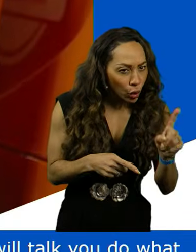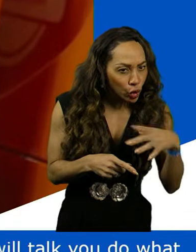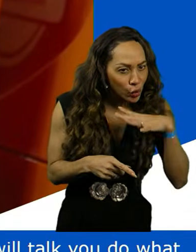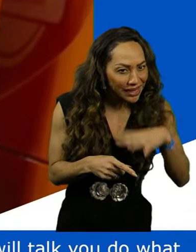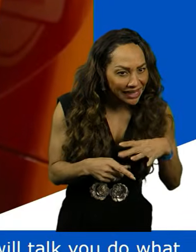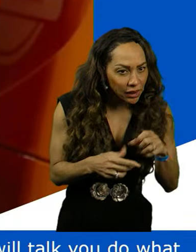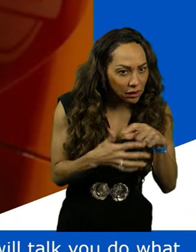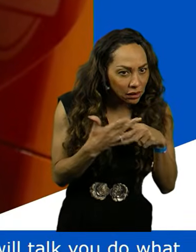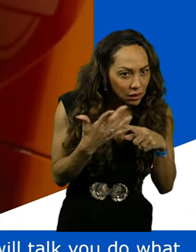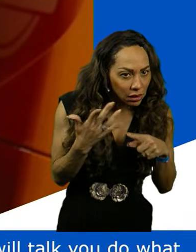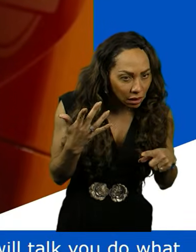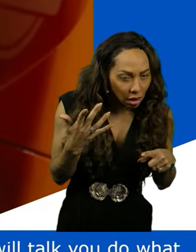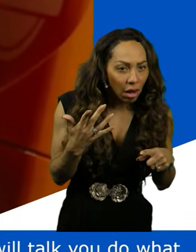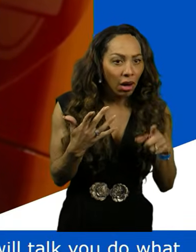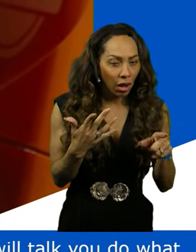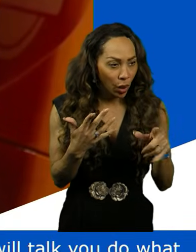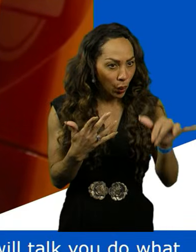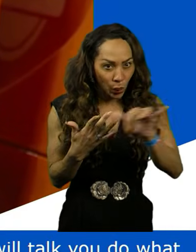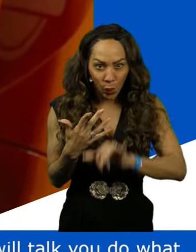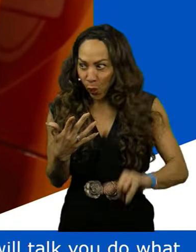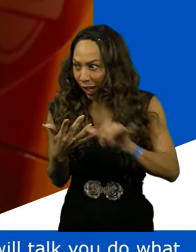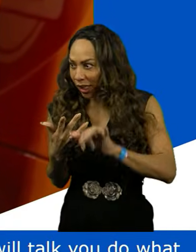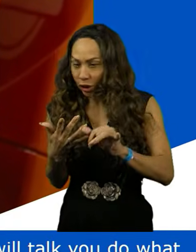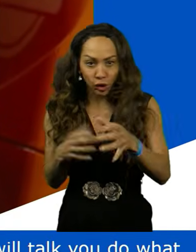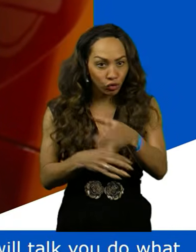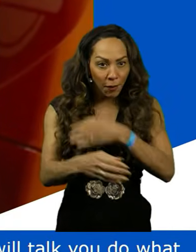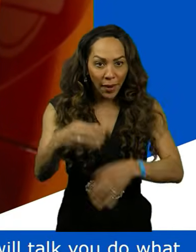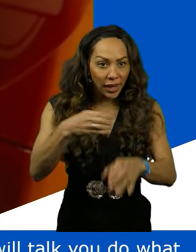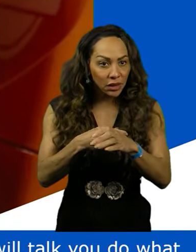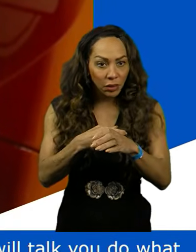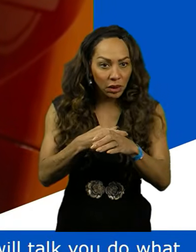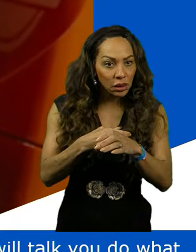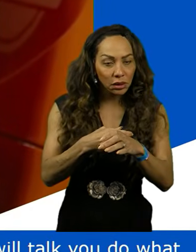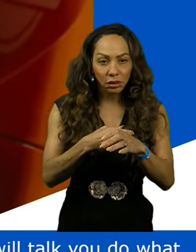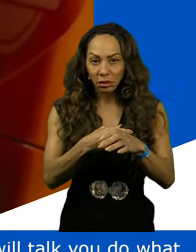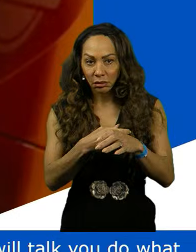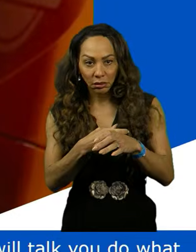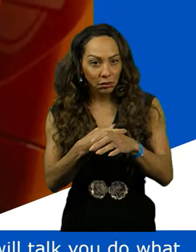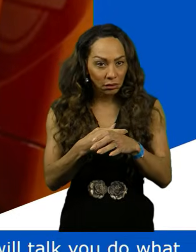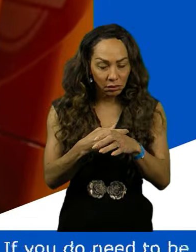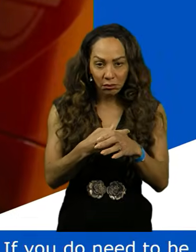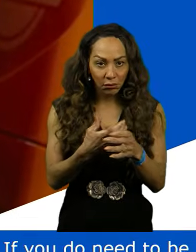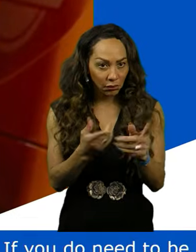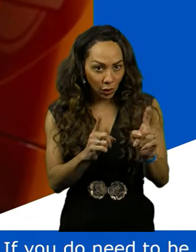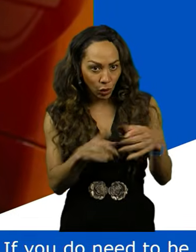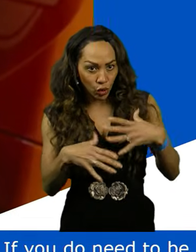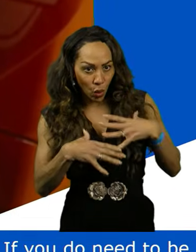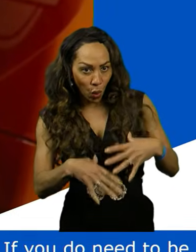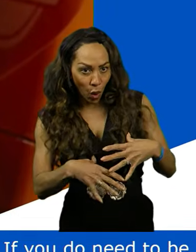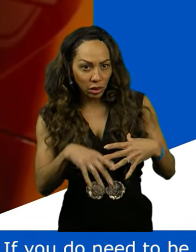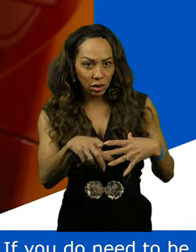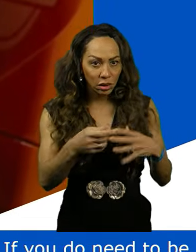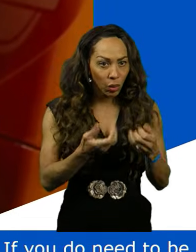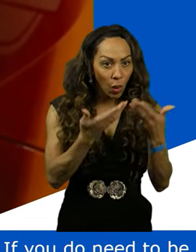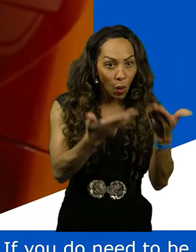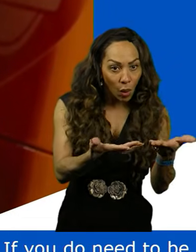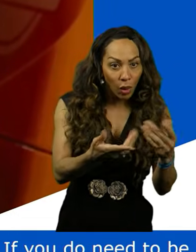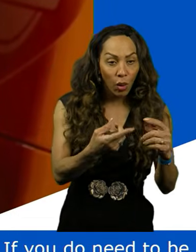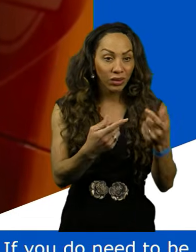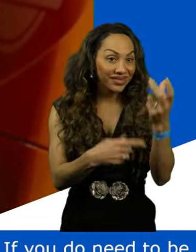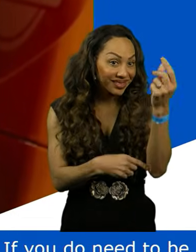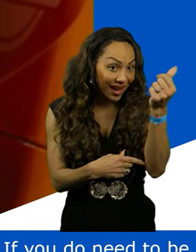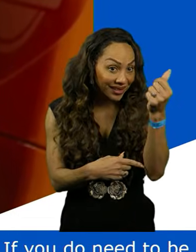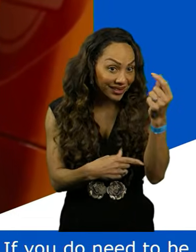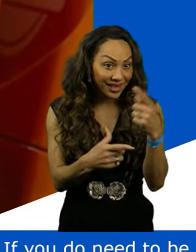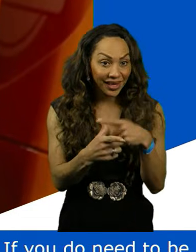right for you? If you do need to be kept mobile while your vehicle is off-road, we can offer you taxis, taxi